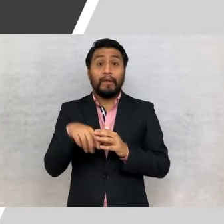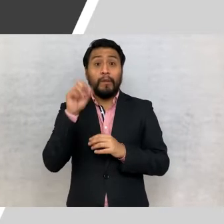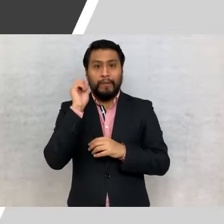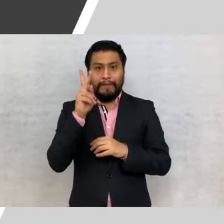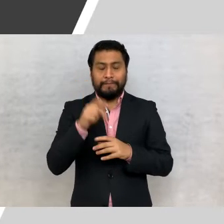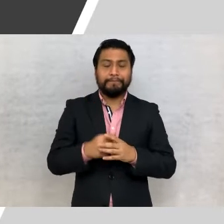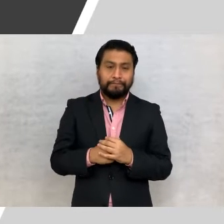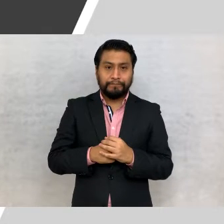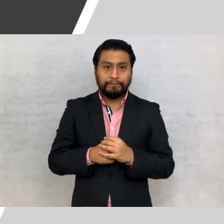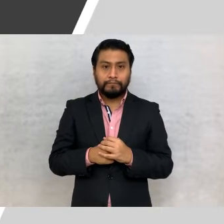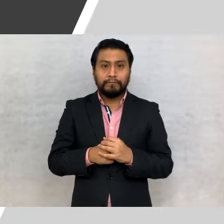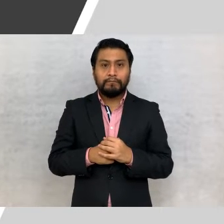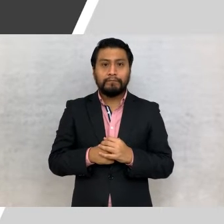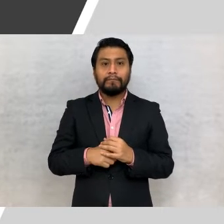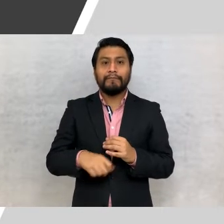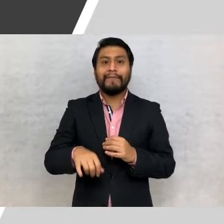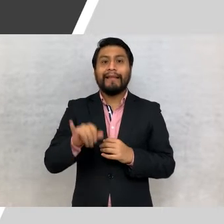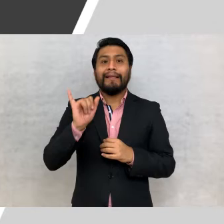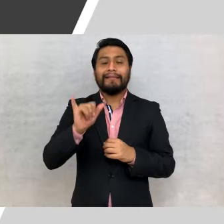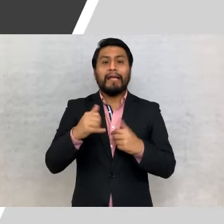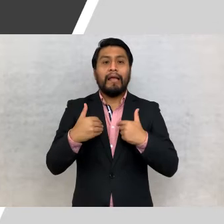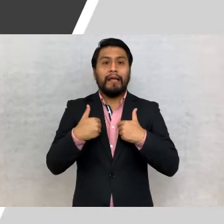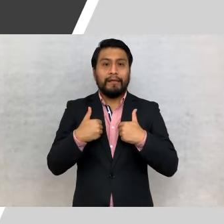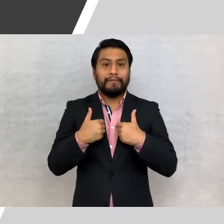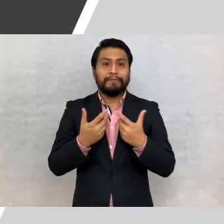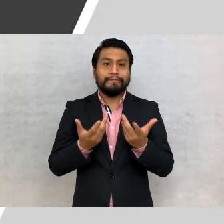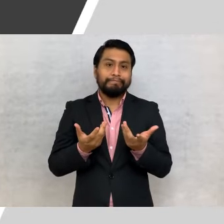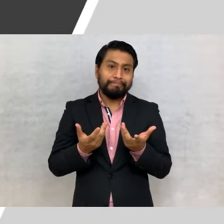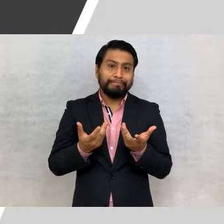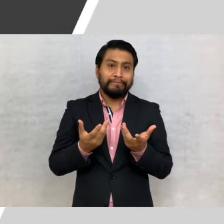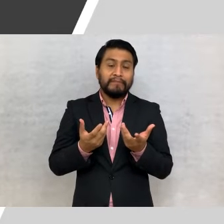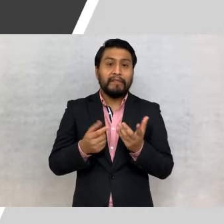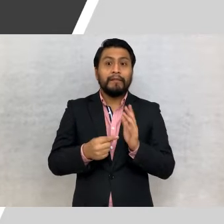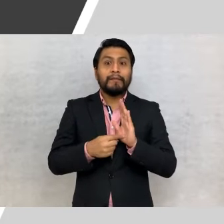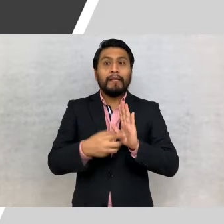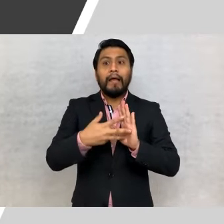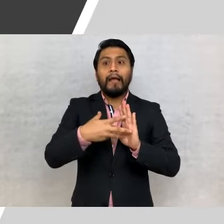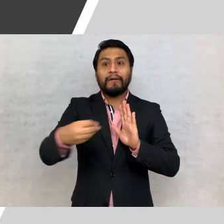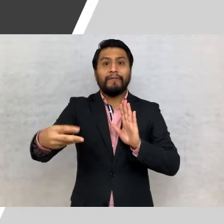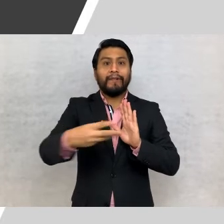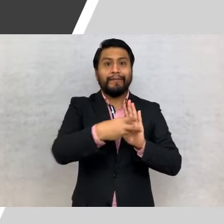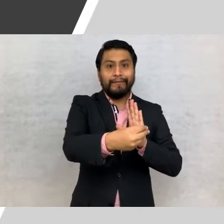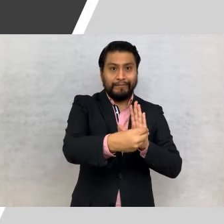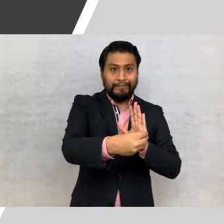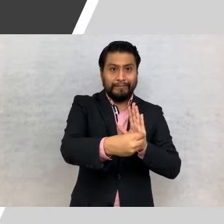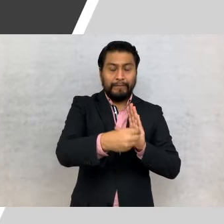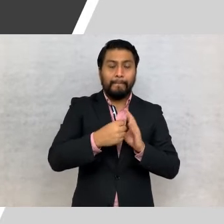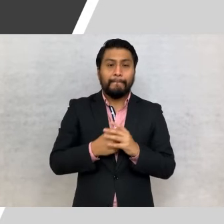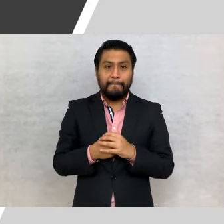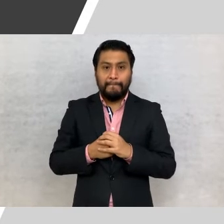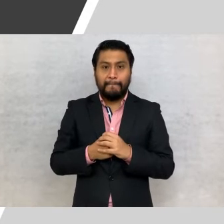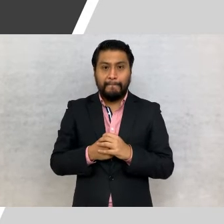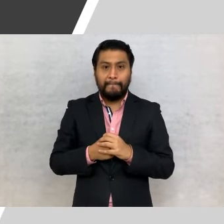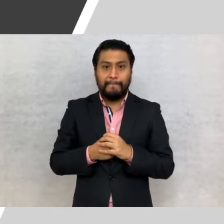Okay, this has actually been reflected in